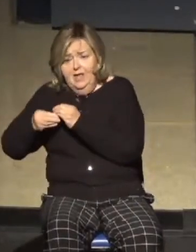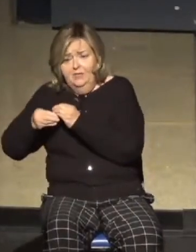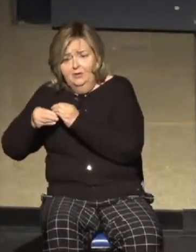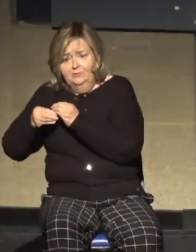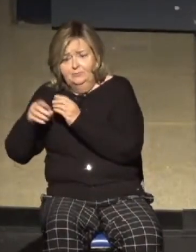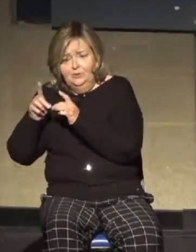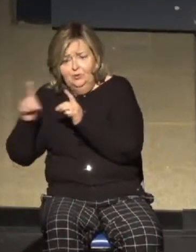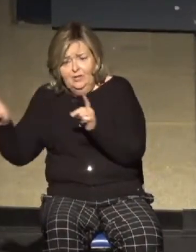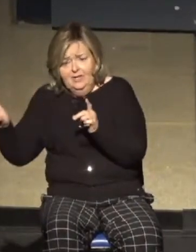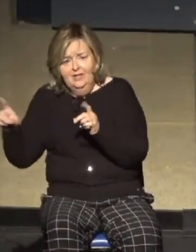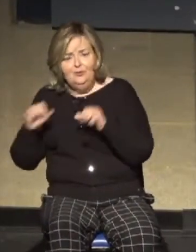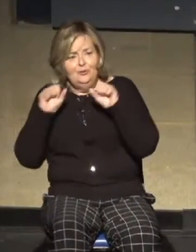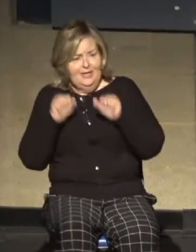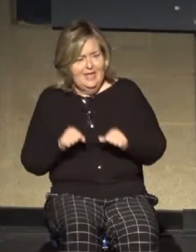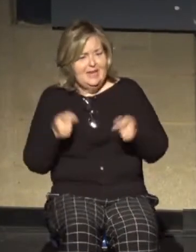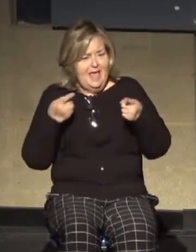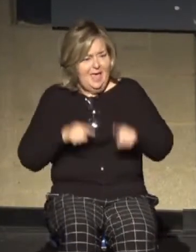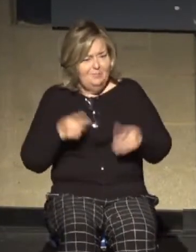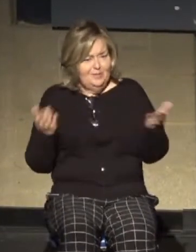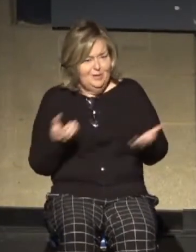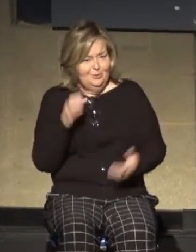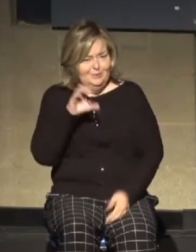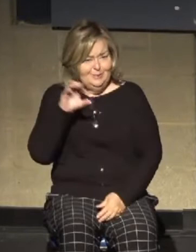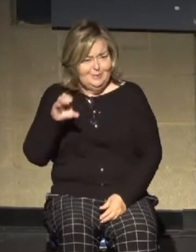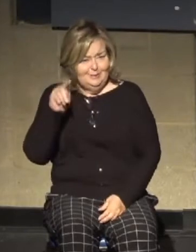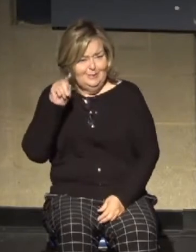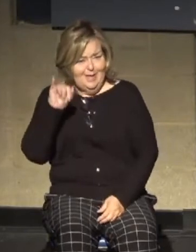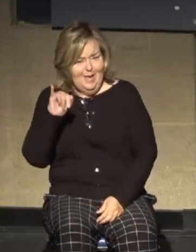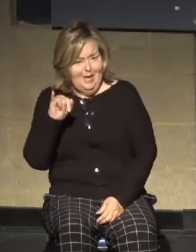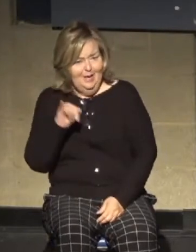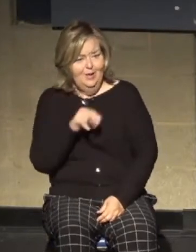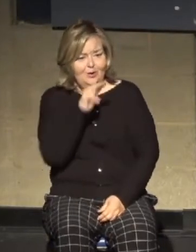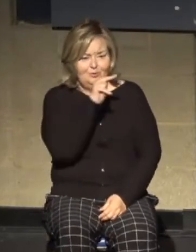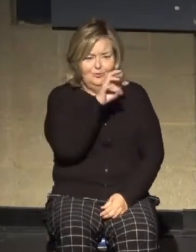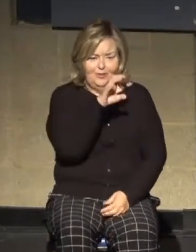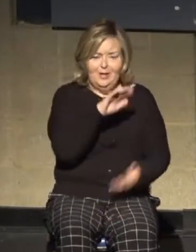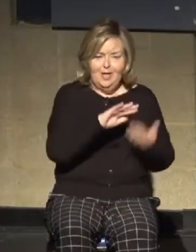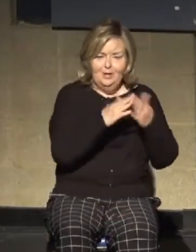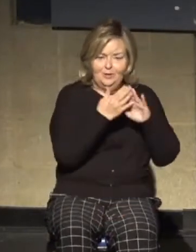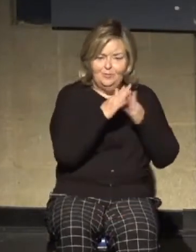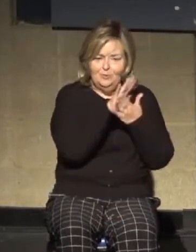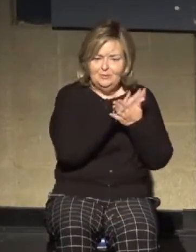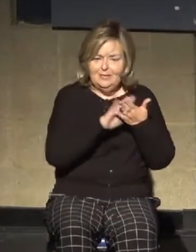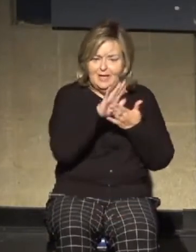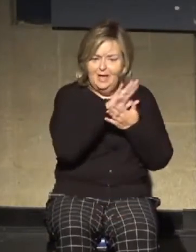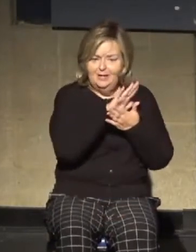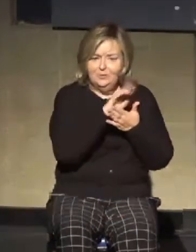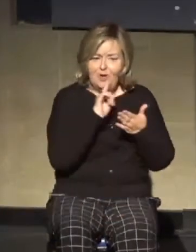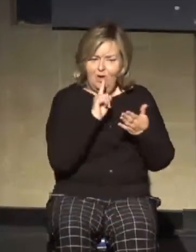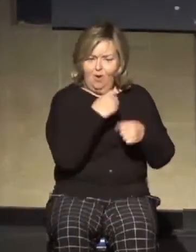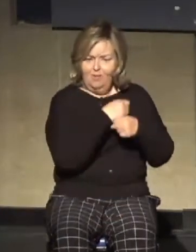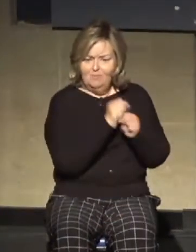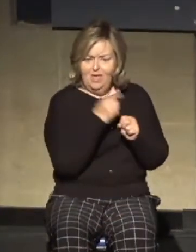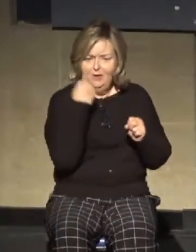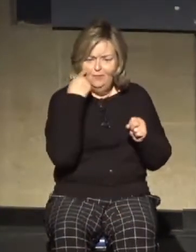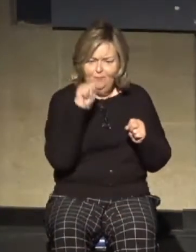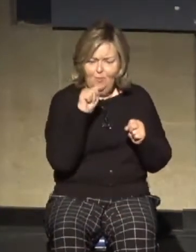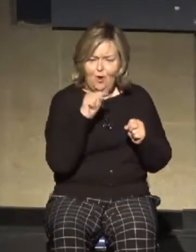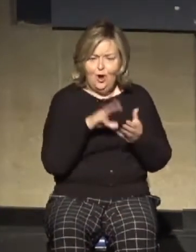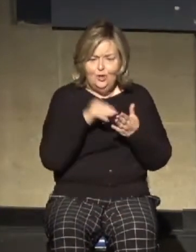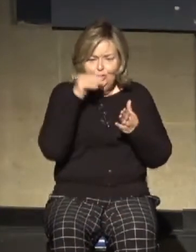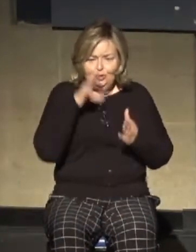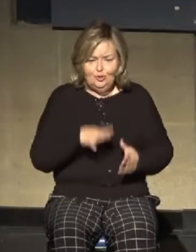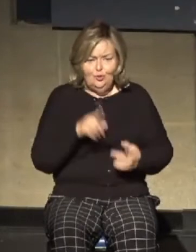institution. You know, the great thing about North Carolina Community Colleges is that they were designed for students to